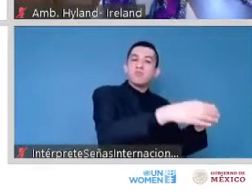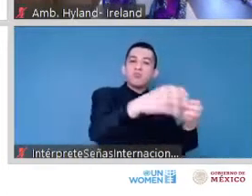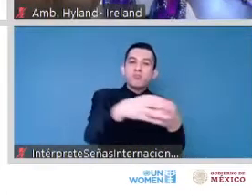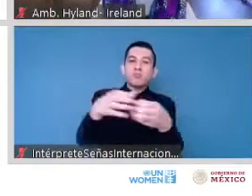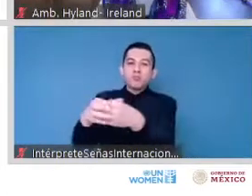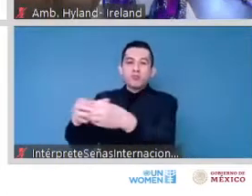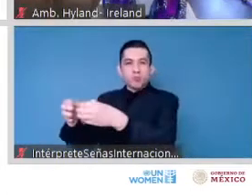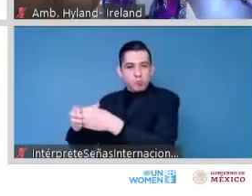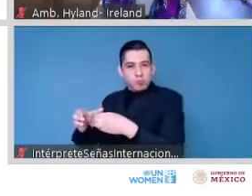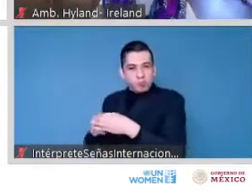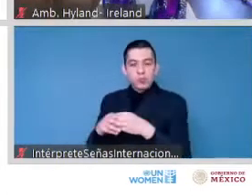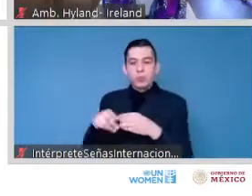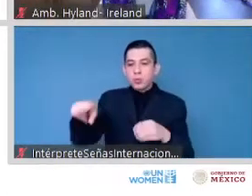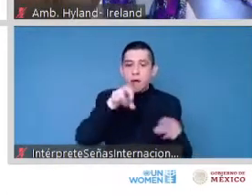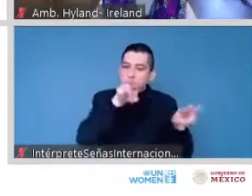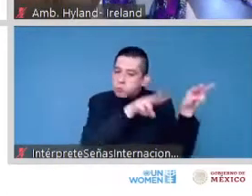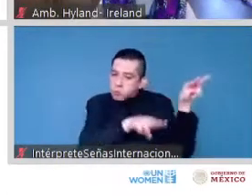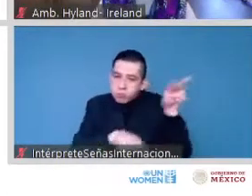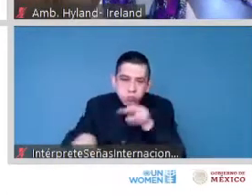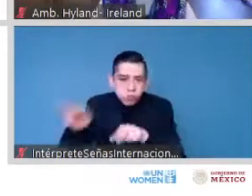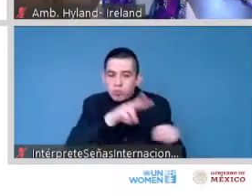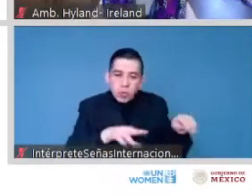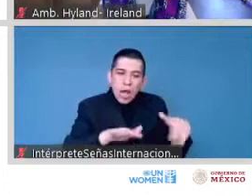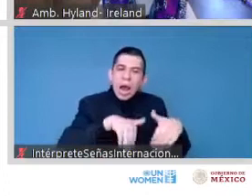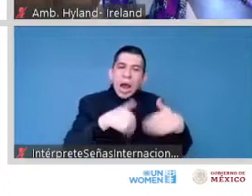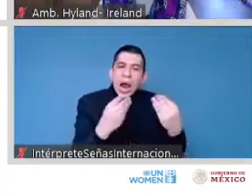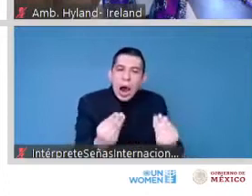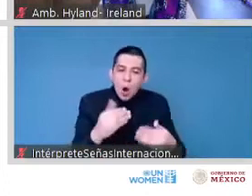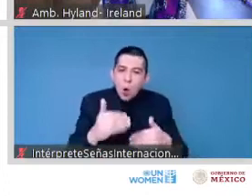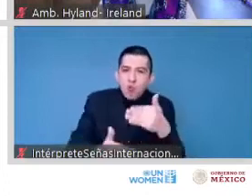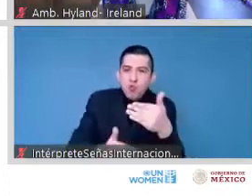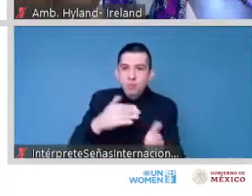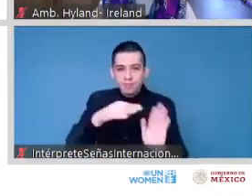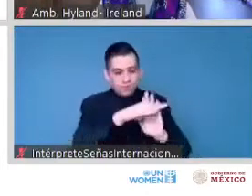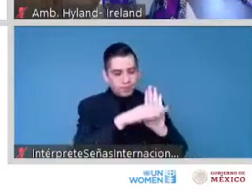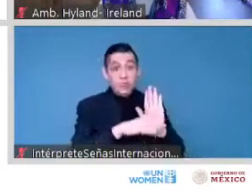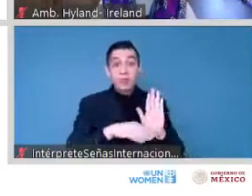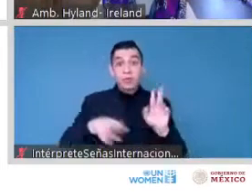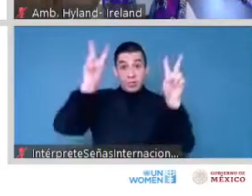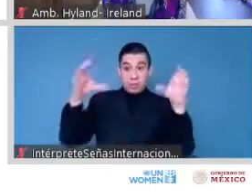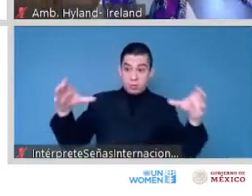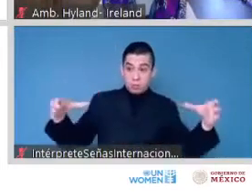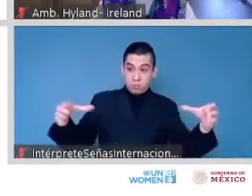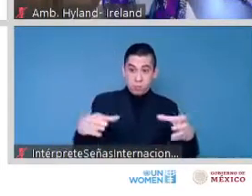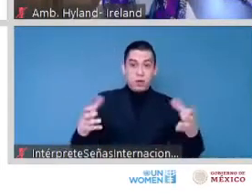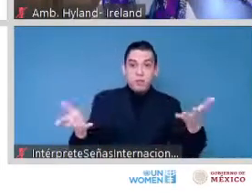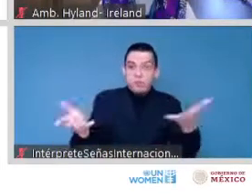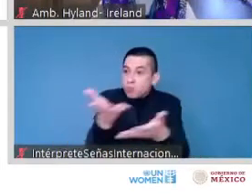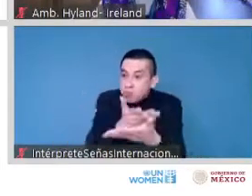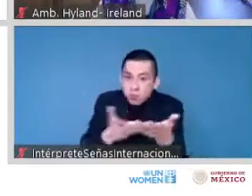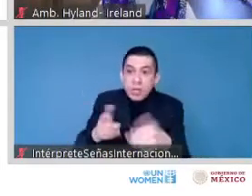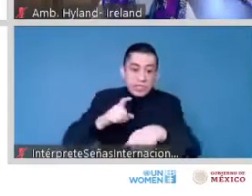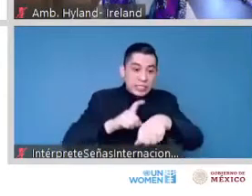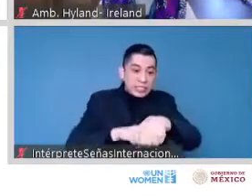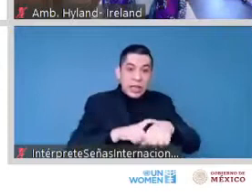in a timely manner and in a format that are both timely as well as analytical. So we want to make sure that we are